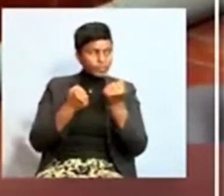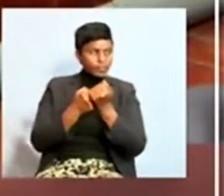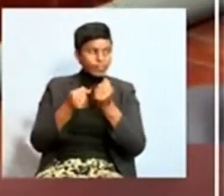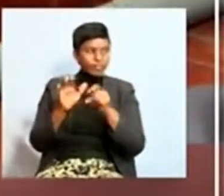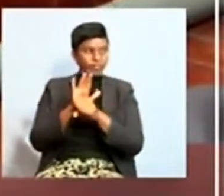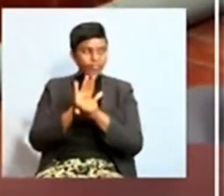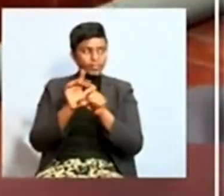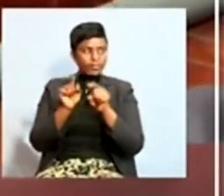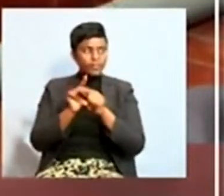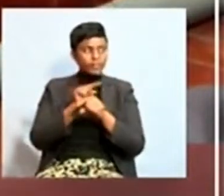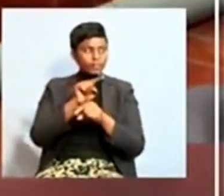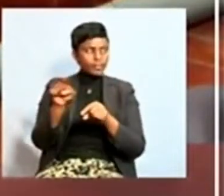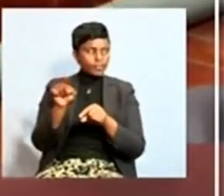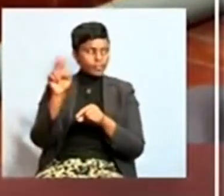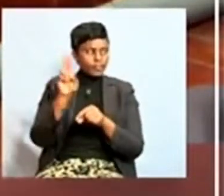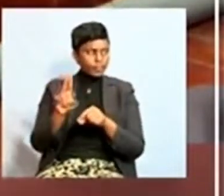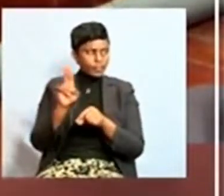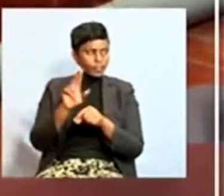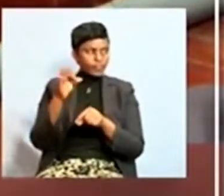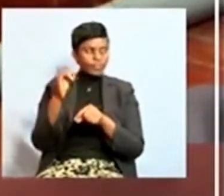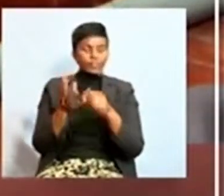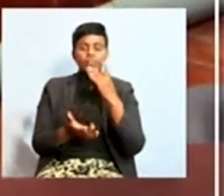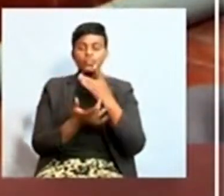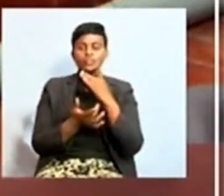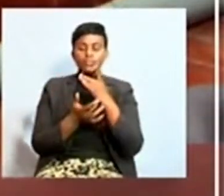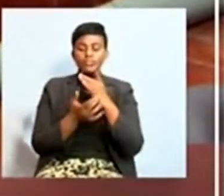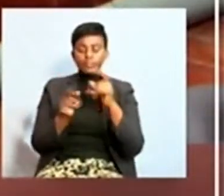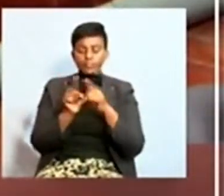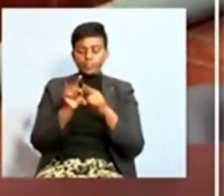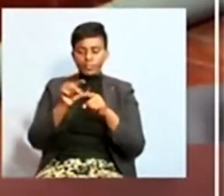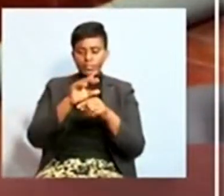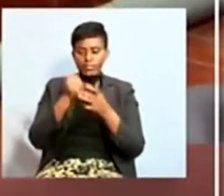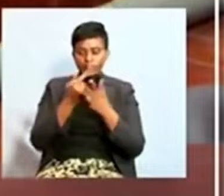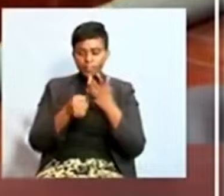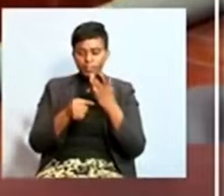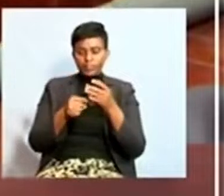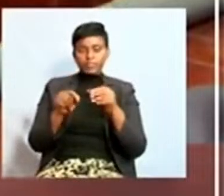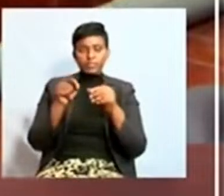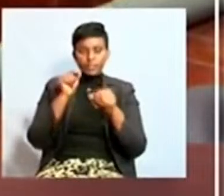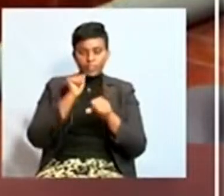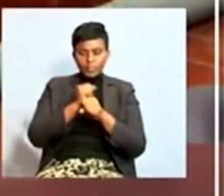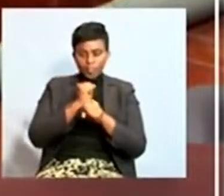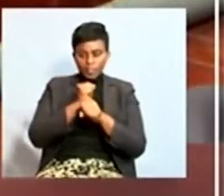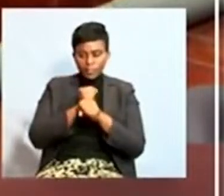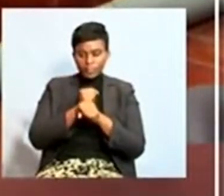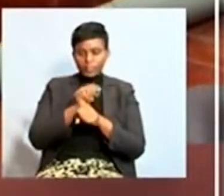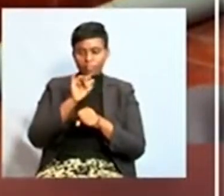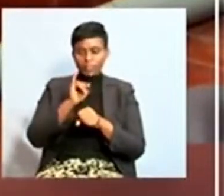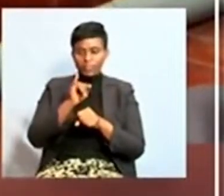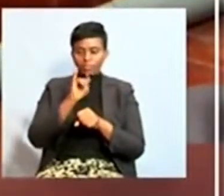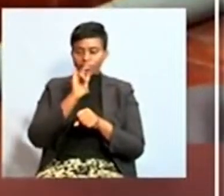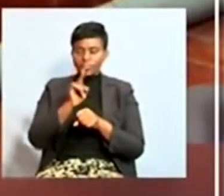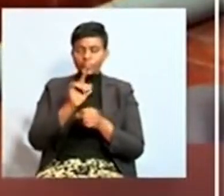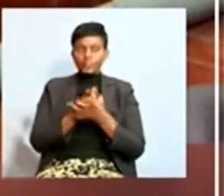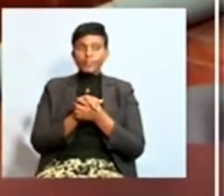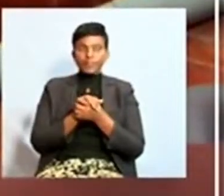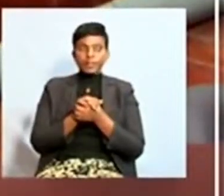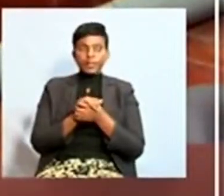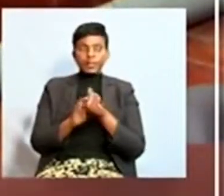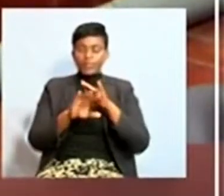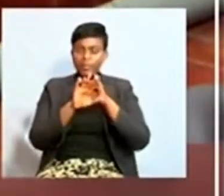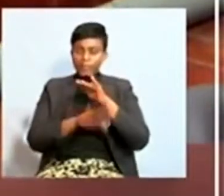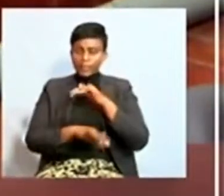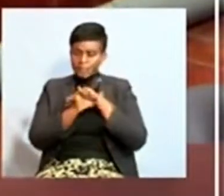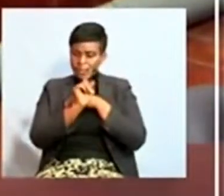this kind of use of technology, and that is part of oversight. Obviously, under